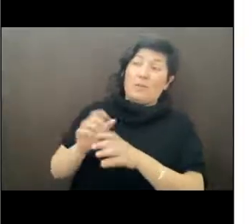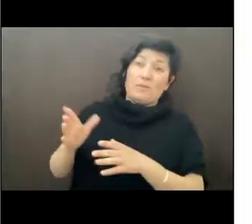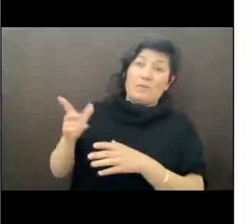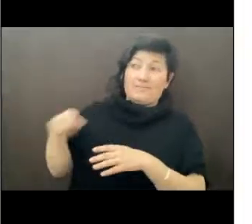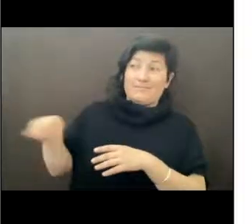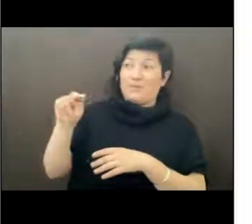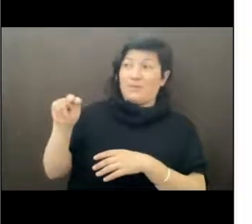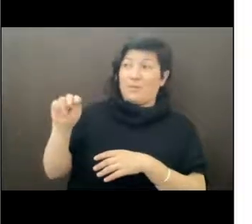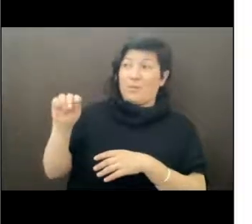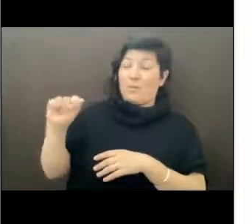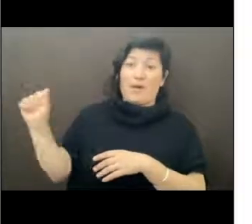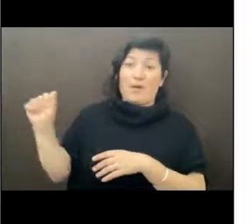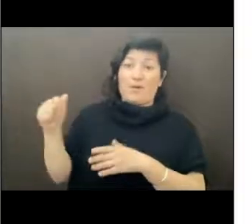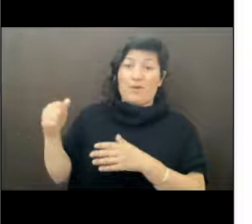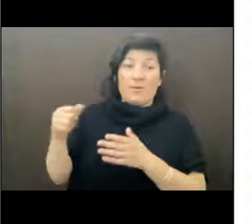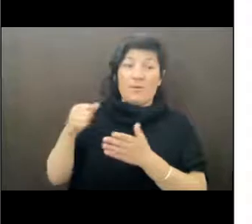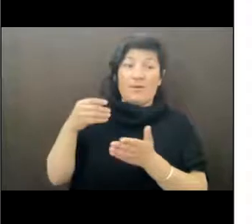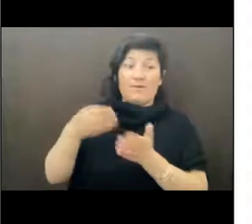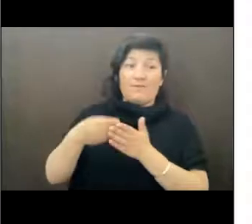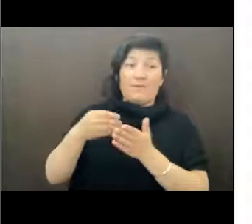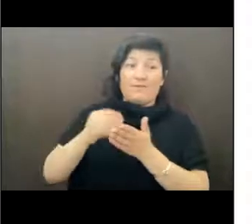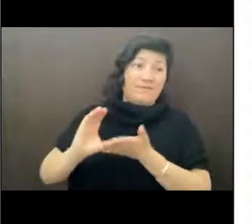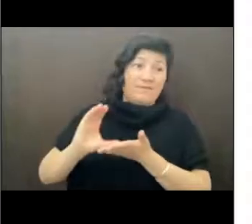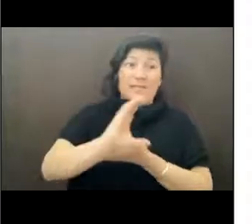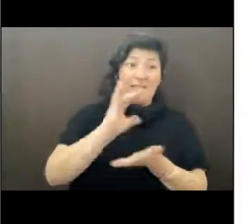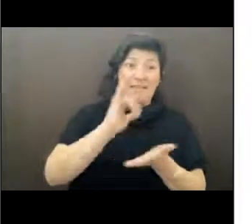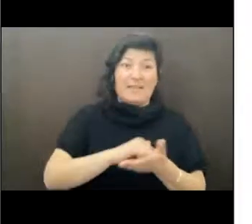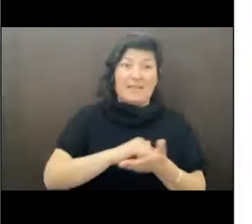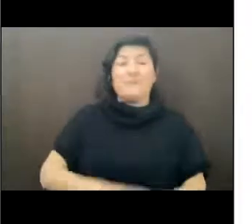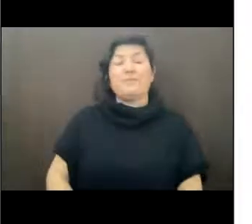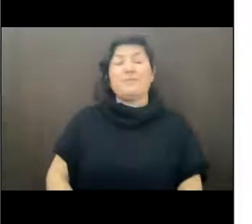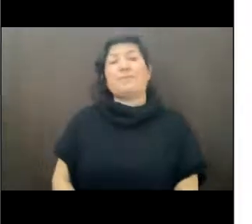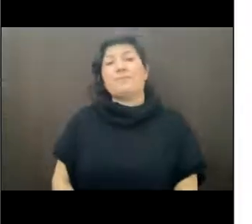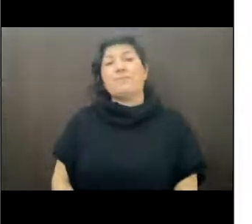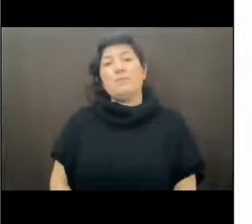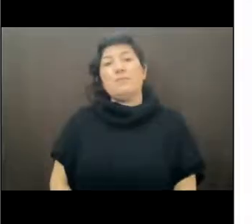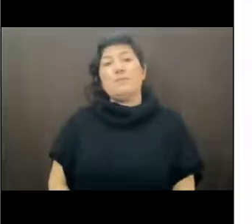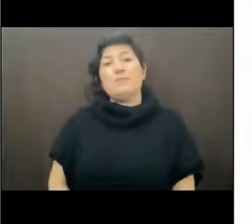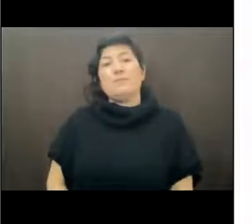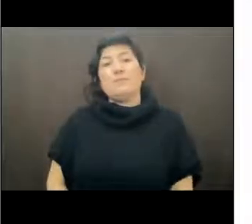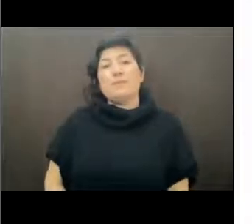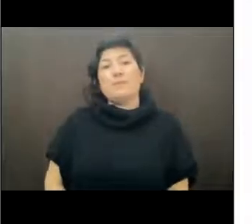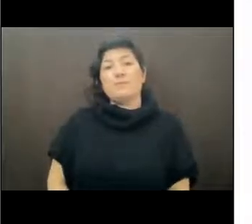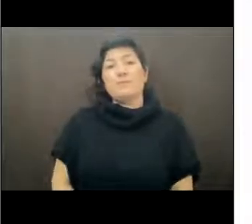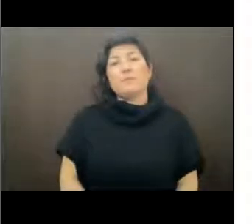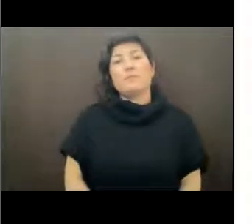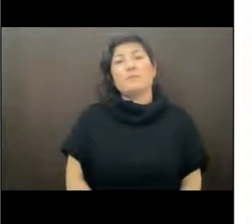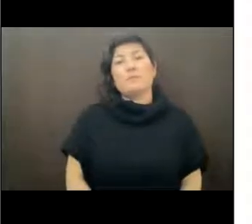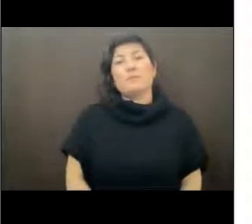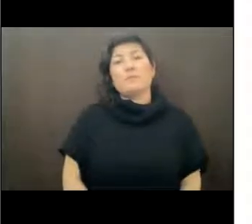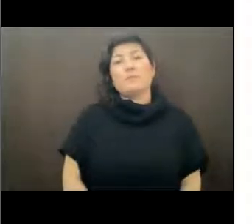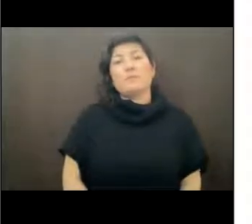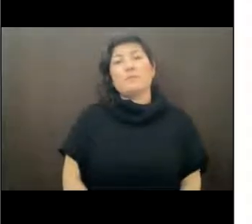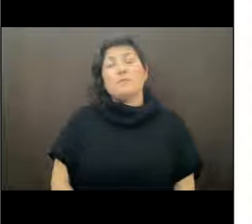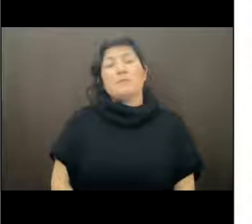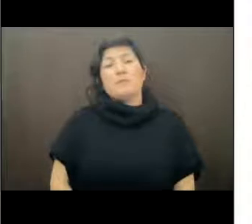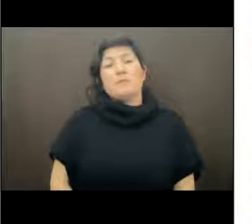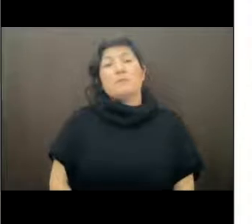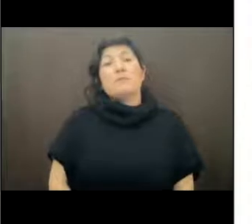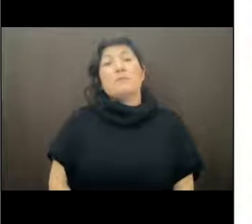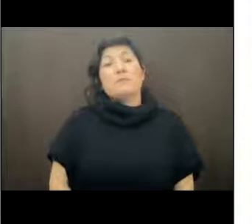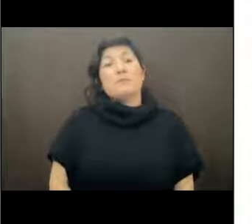center. So I want to finish up by looking at